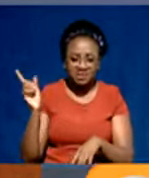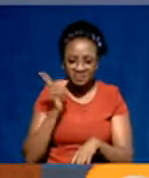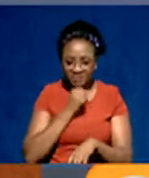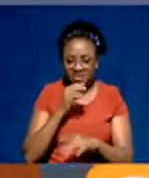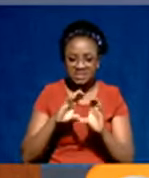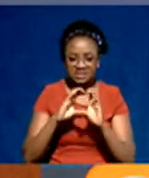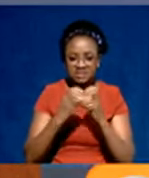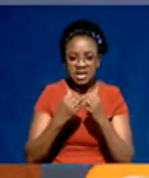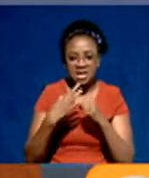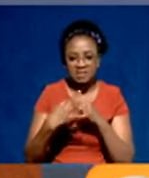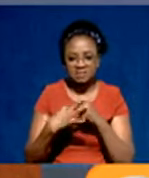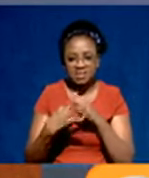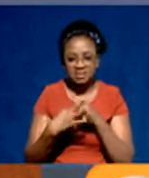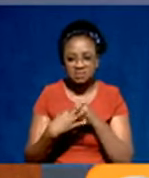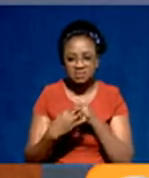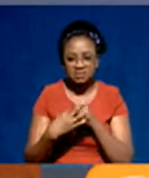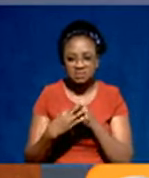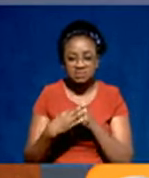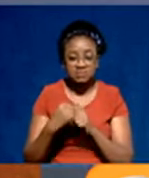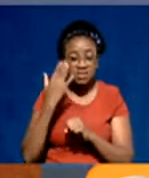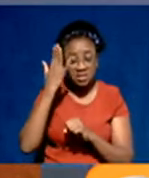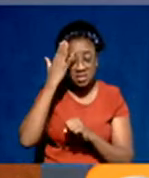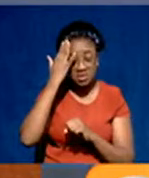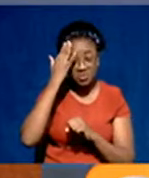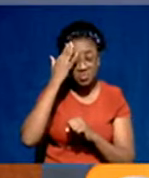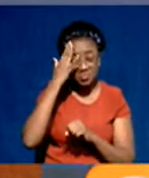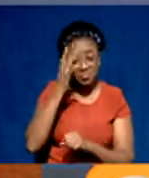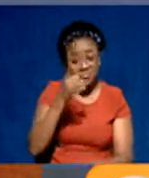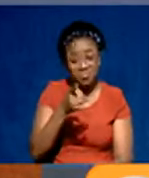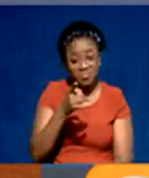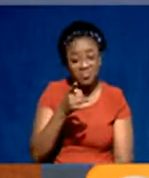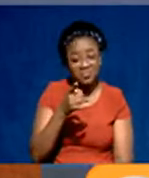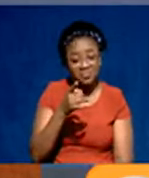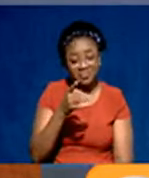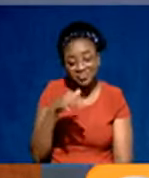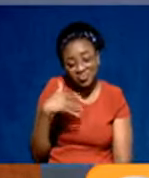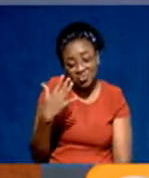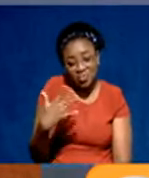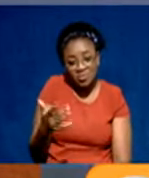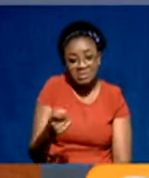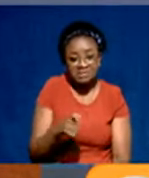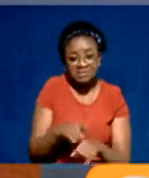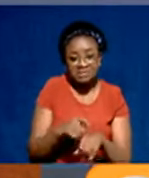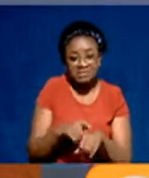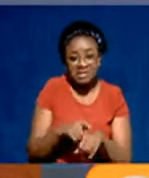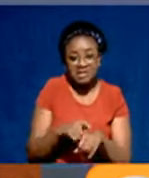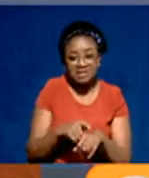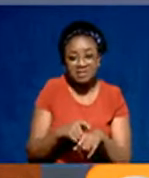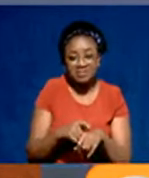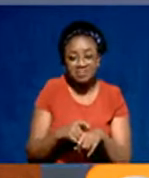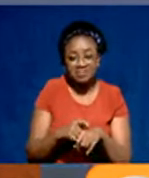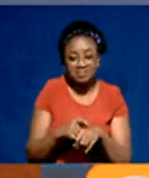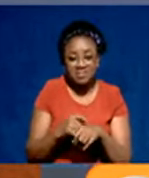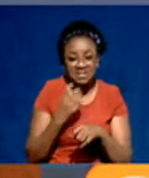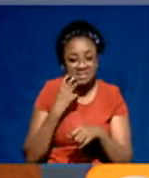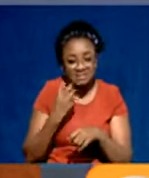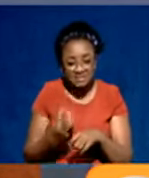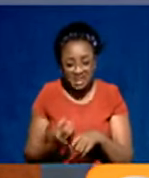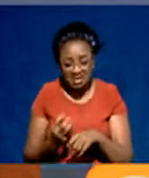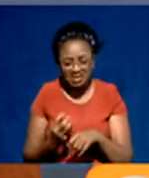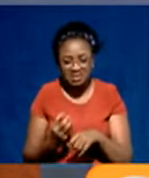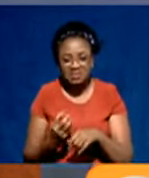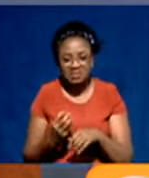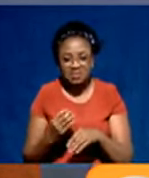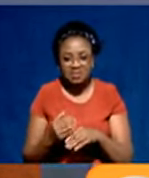8. You know, after, it's always known that after sadness comes joy. But after me, after